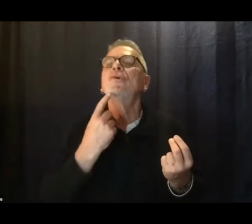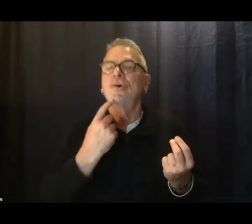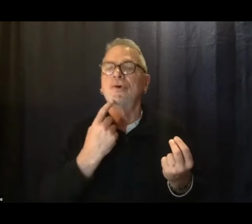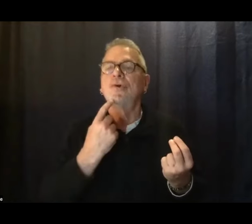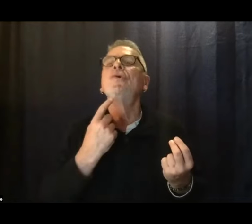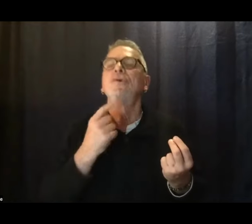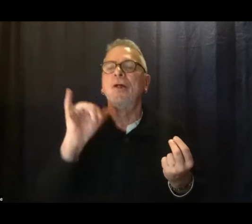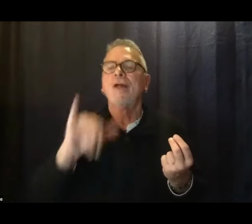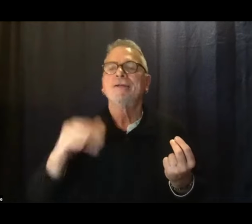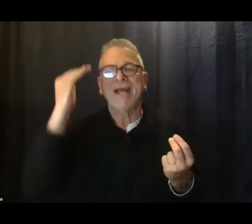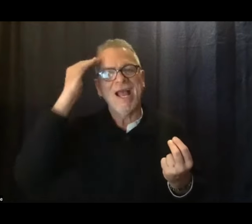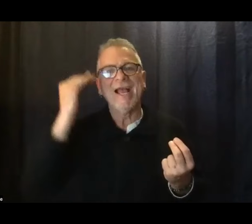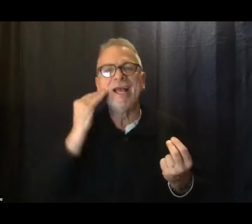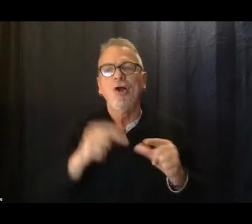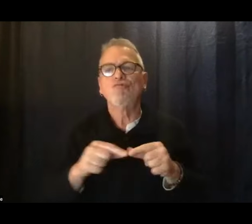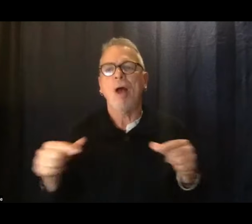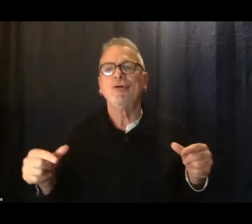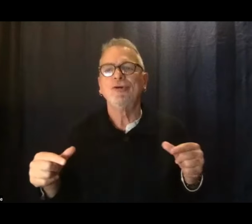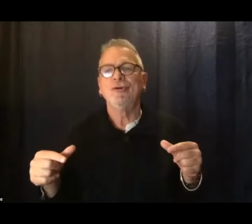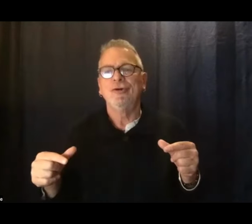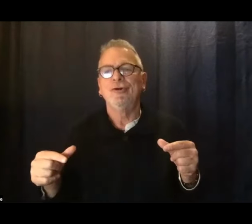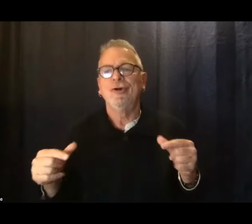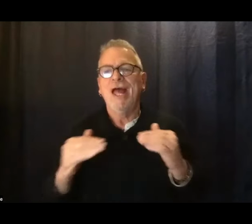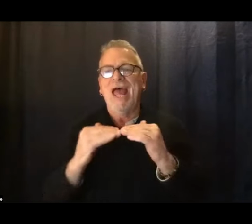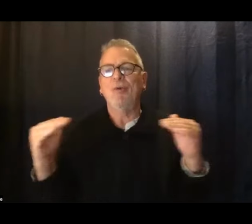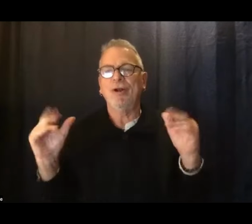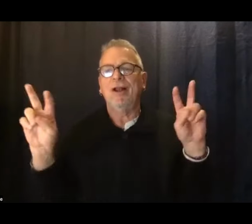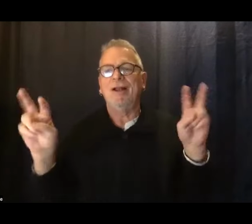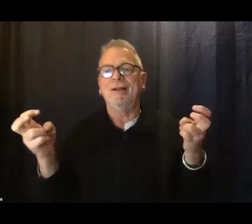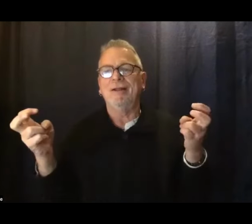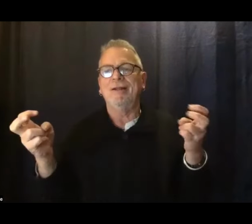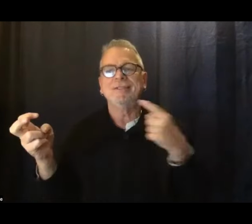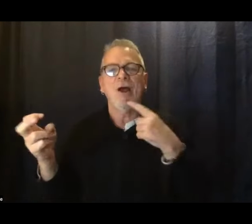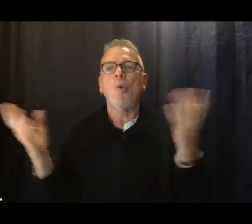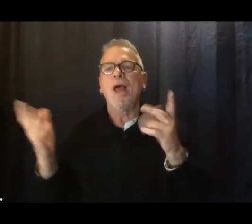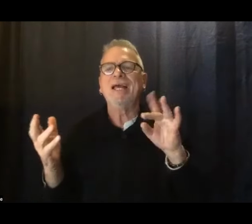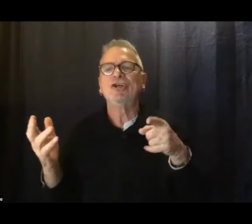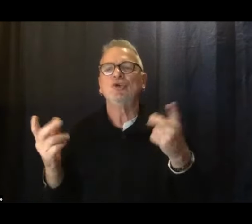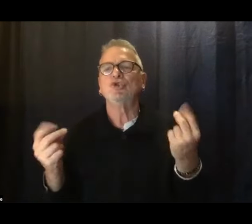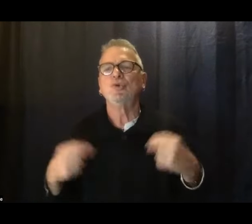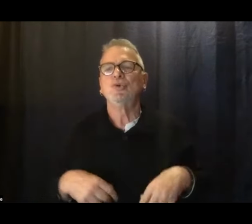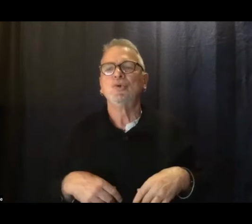All that, right? Non-manual sign, don't forget that. That's part of the grammar.